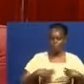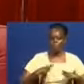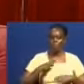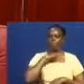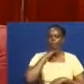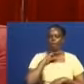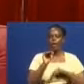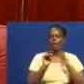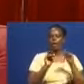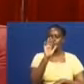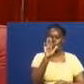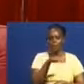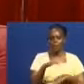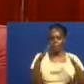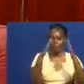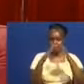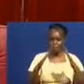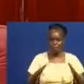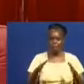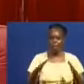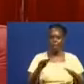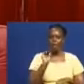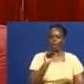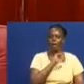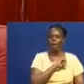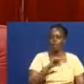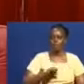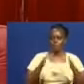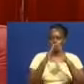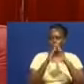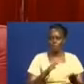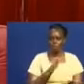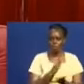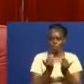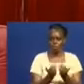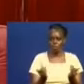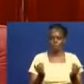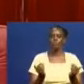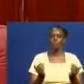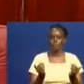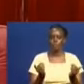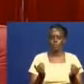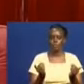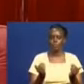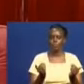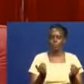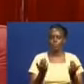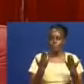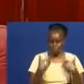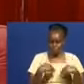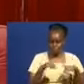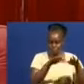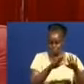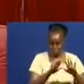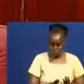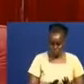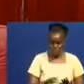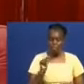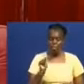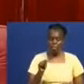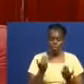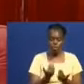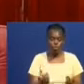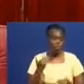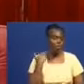ask this House, the Senate, let us make sure that those children get a state funeral. Those who are not